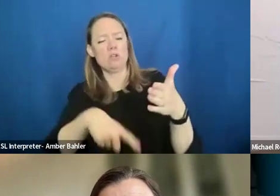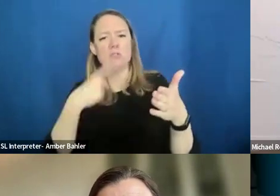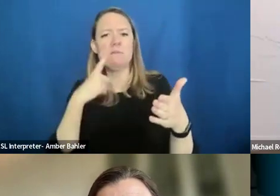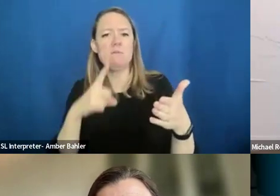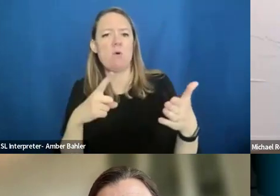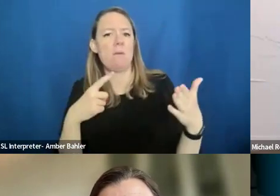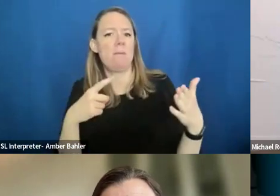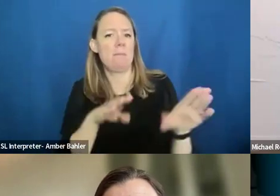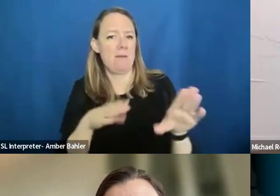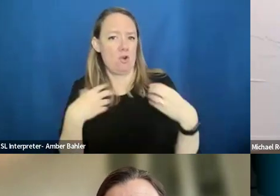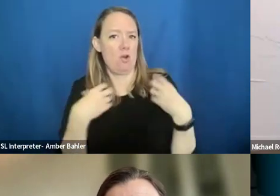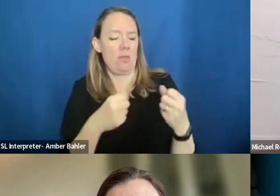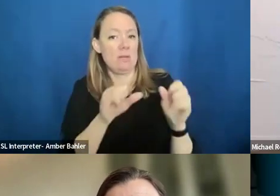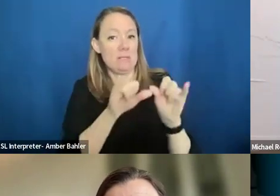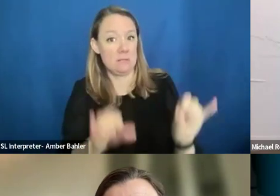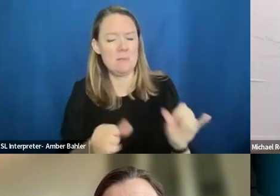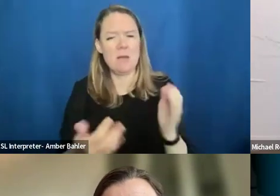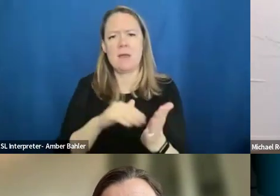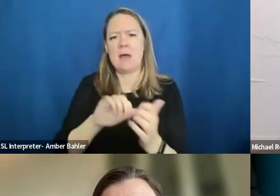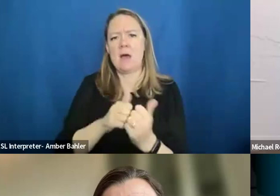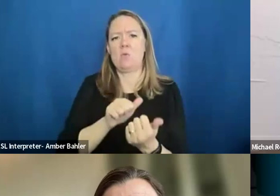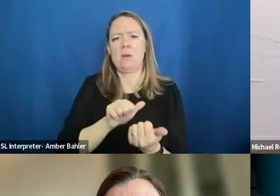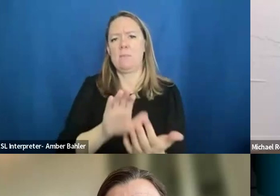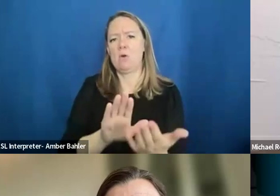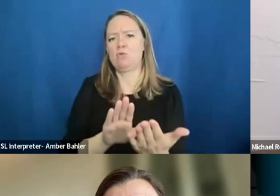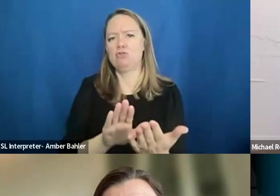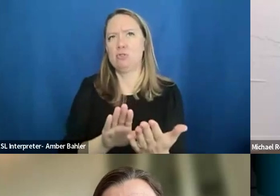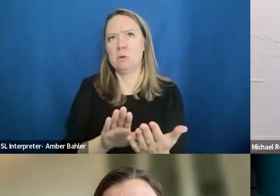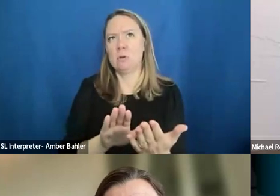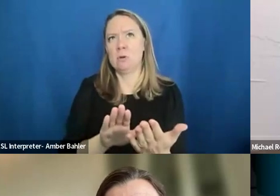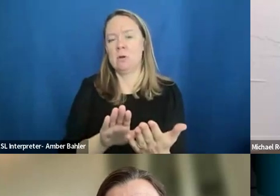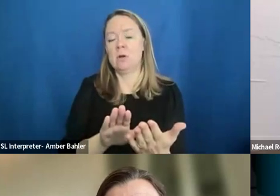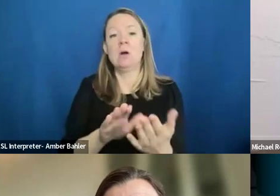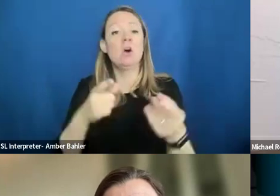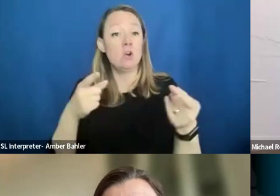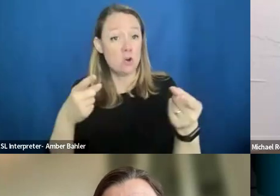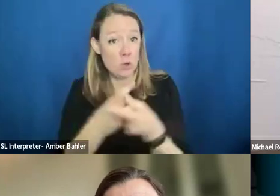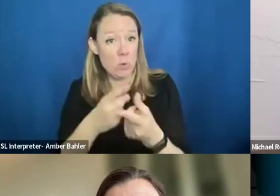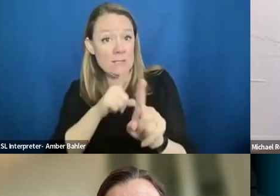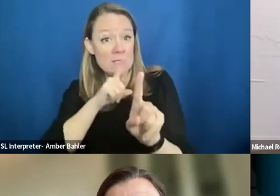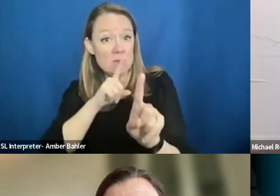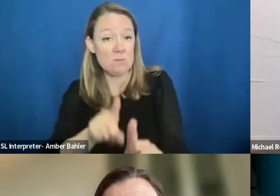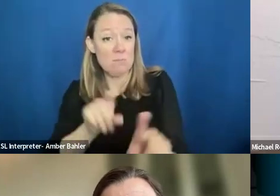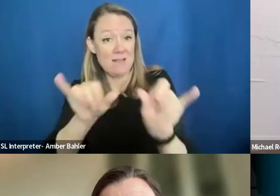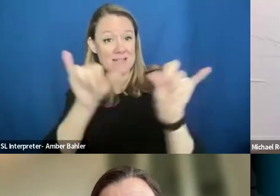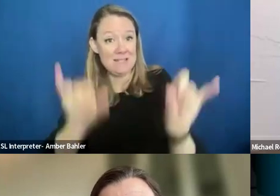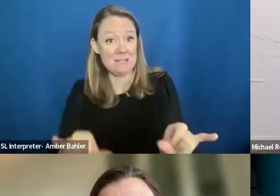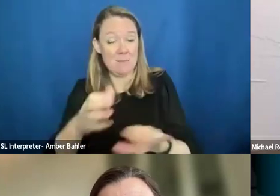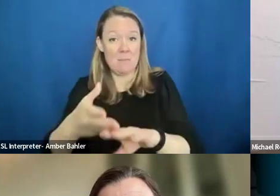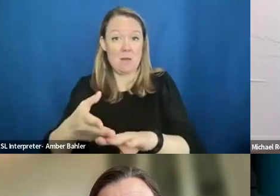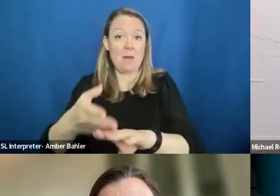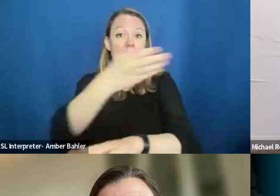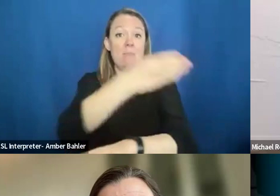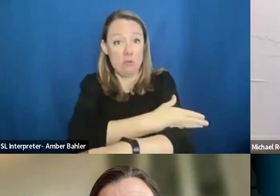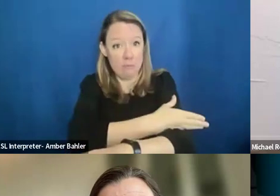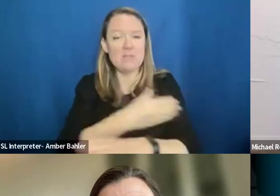the crisis response? How do we need to approach crisis response system improvements to address